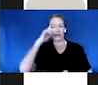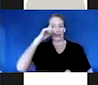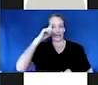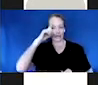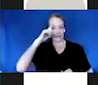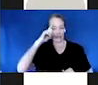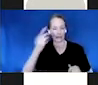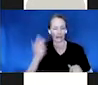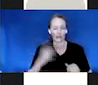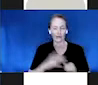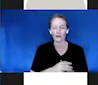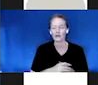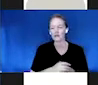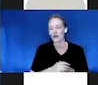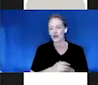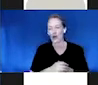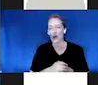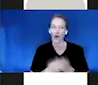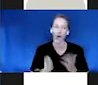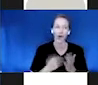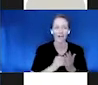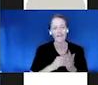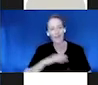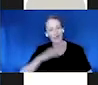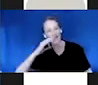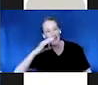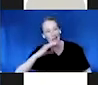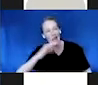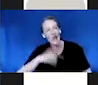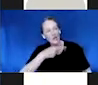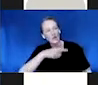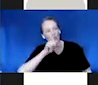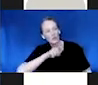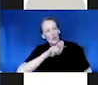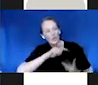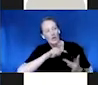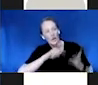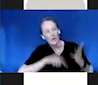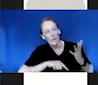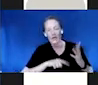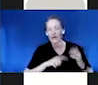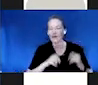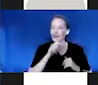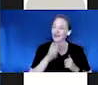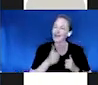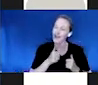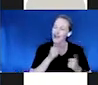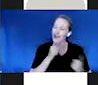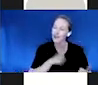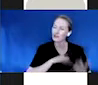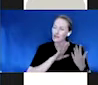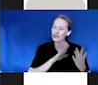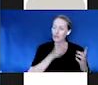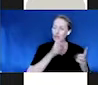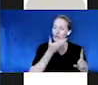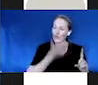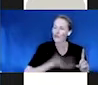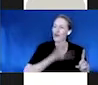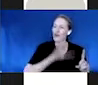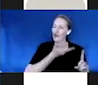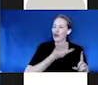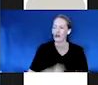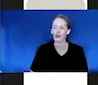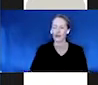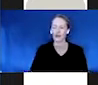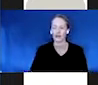people about who they should be and not addressing who they actually are. But before I leave you today, I want to